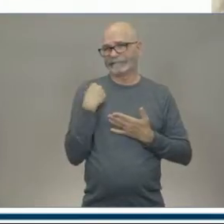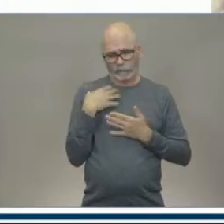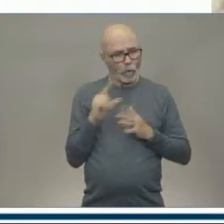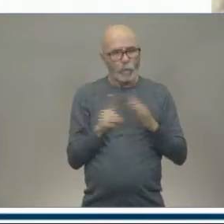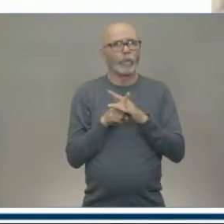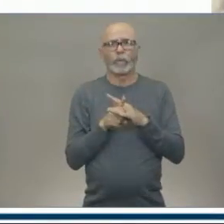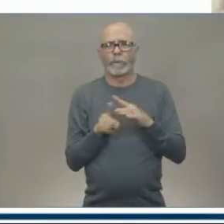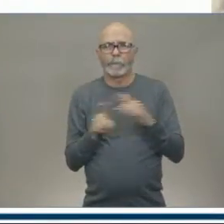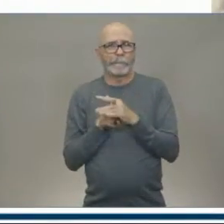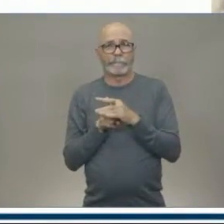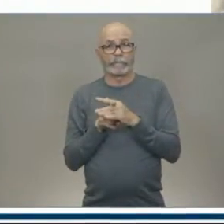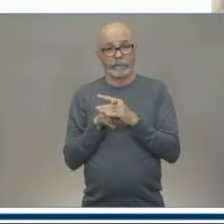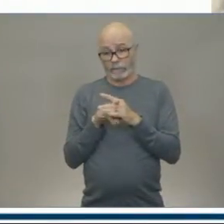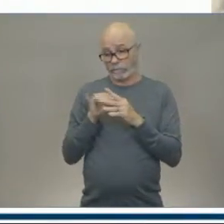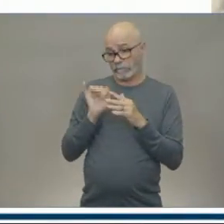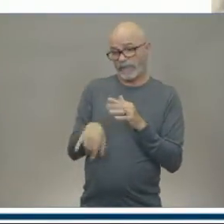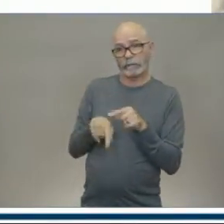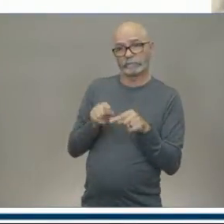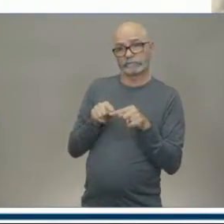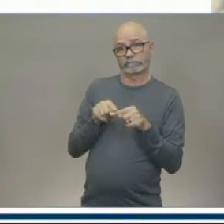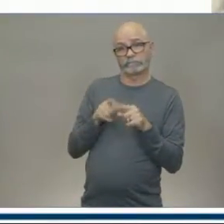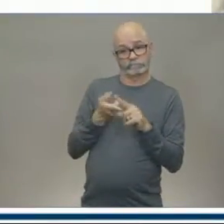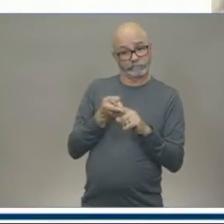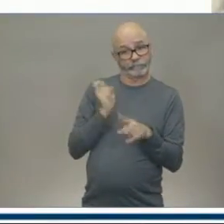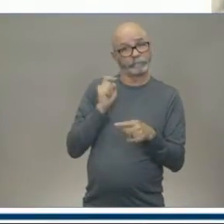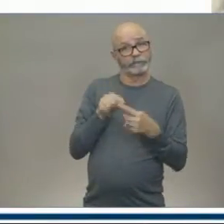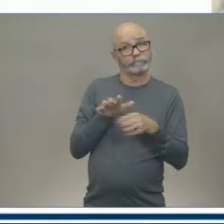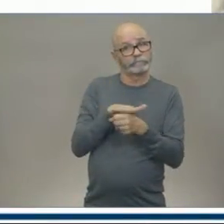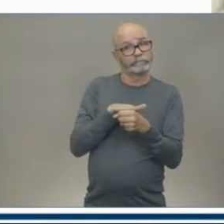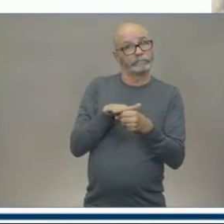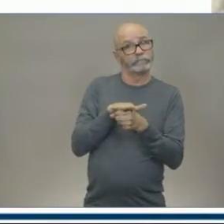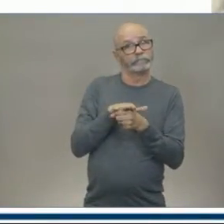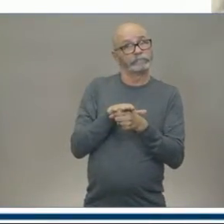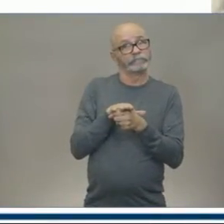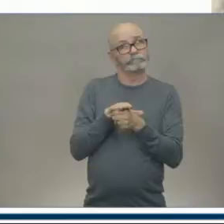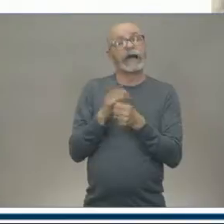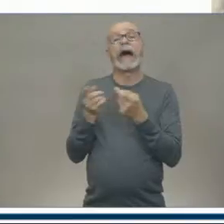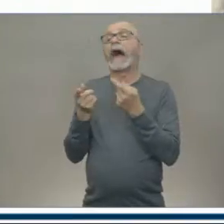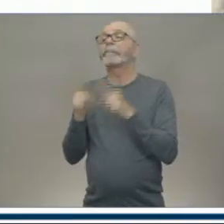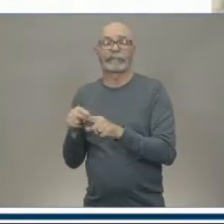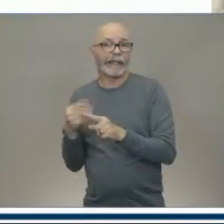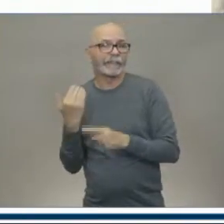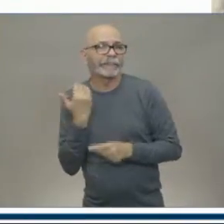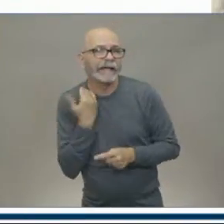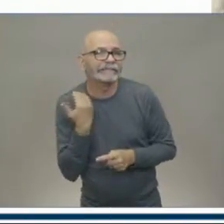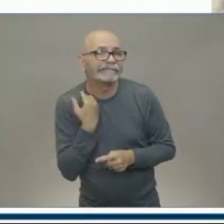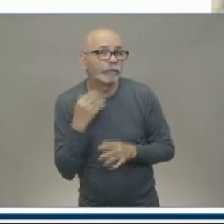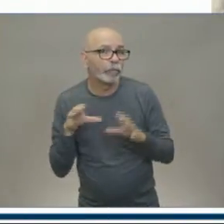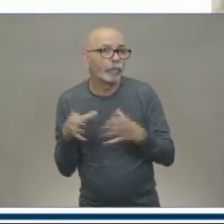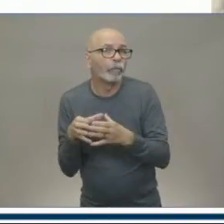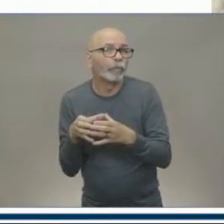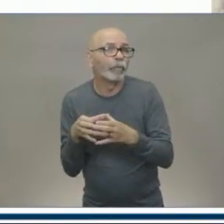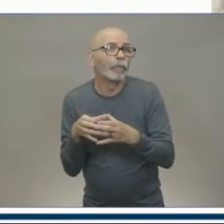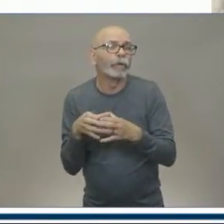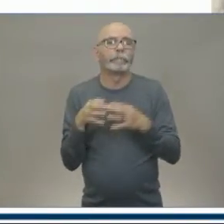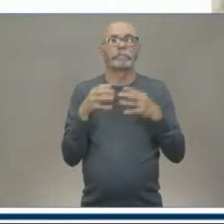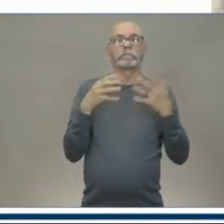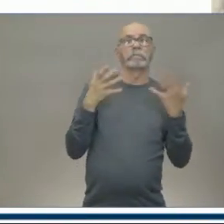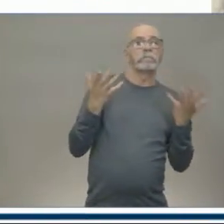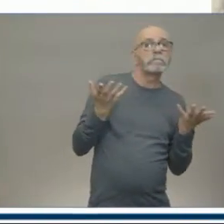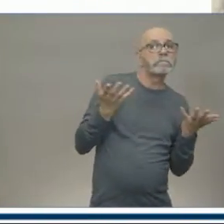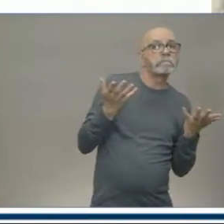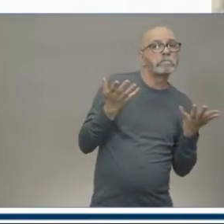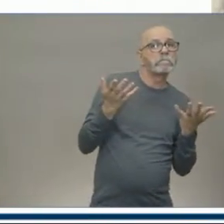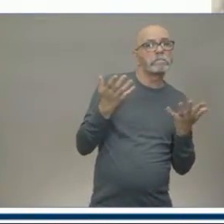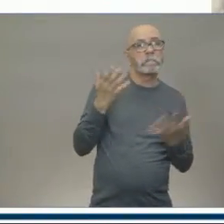activities centered around Thanksgiving? And again, does it give you pause, perhaps, about the